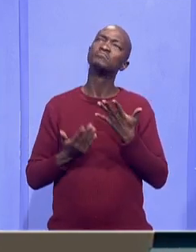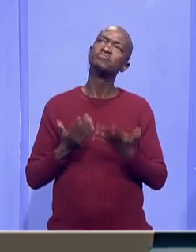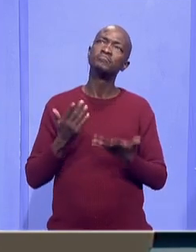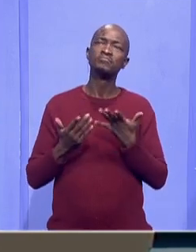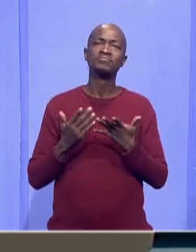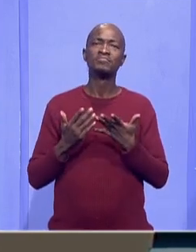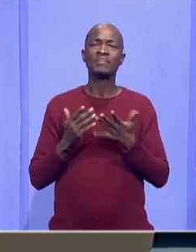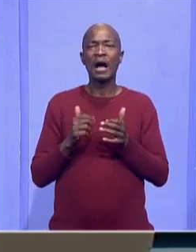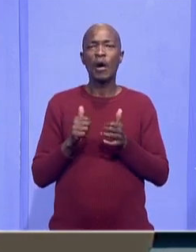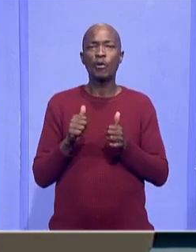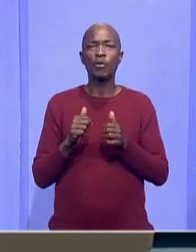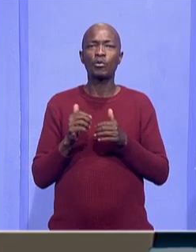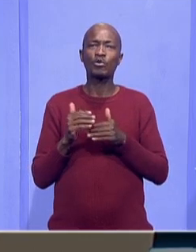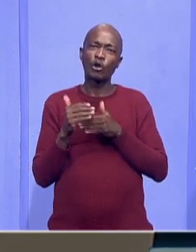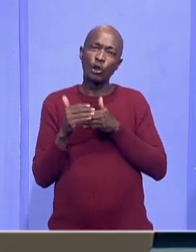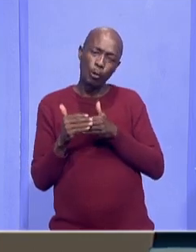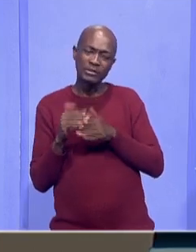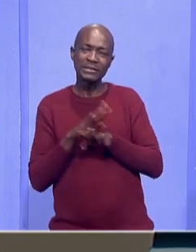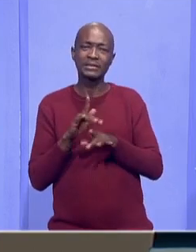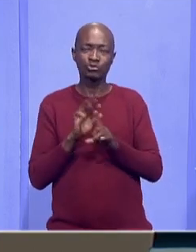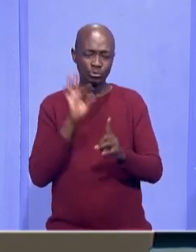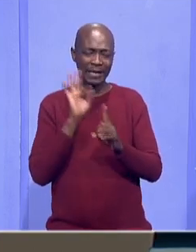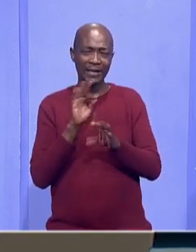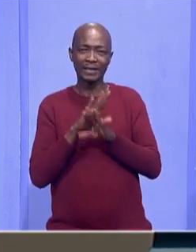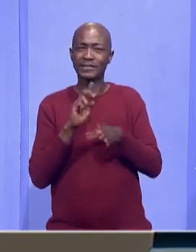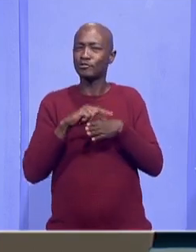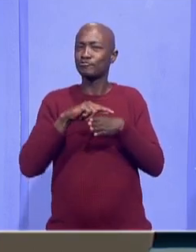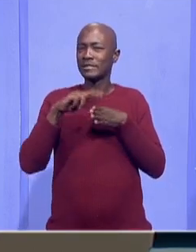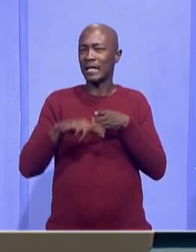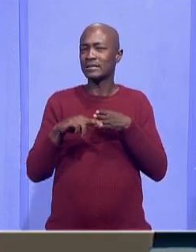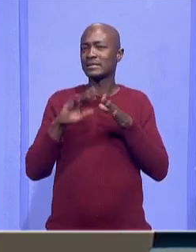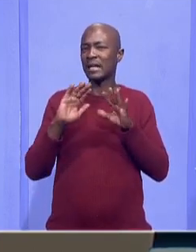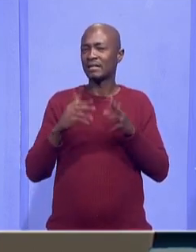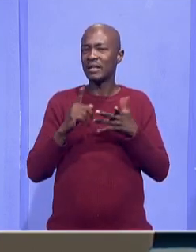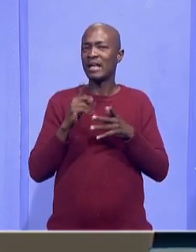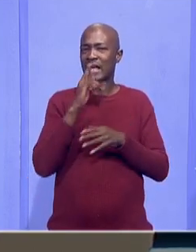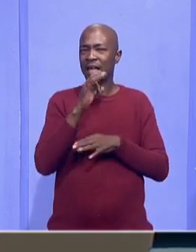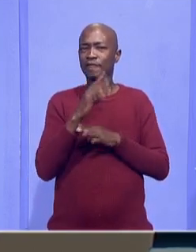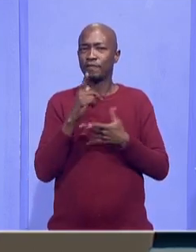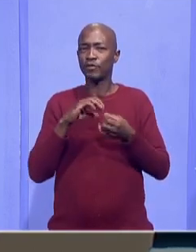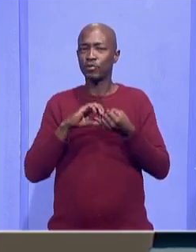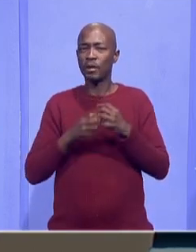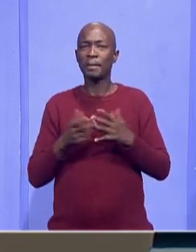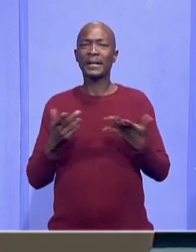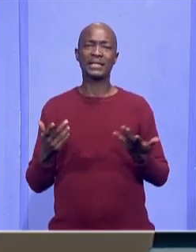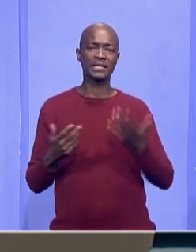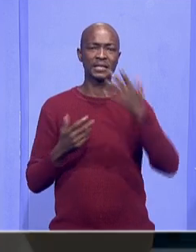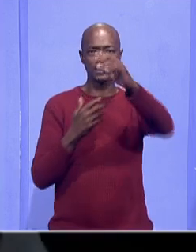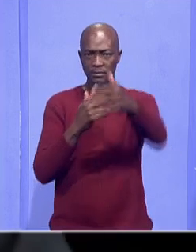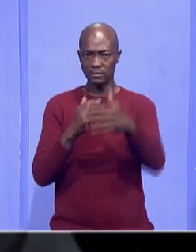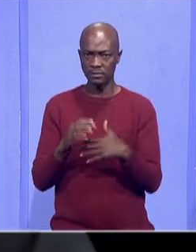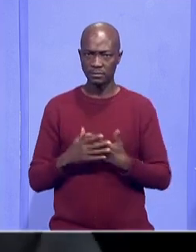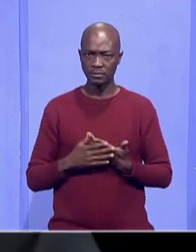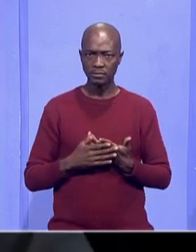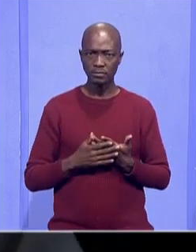actual results are you? I mean, how credible then is the system that you are using? Look, I